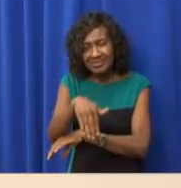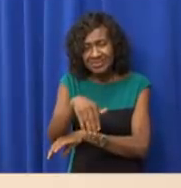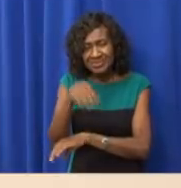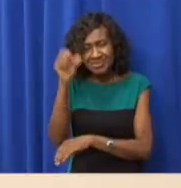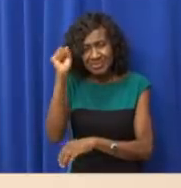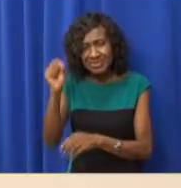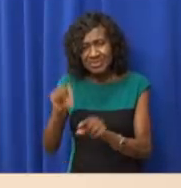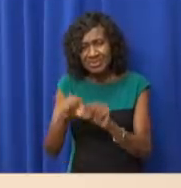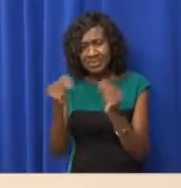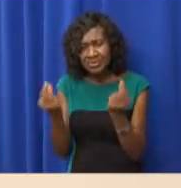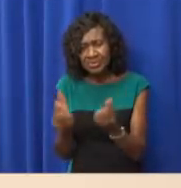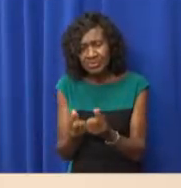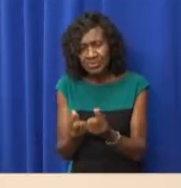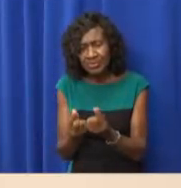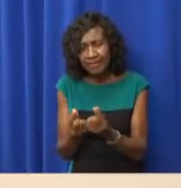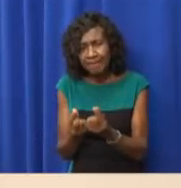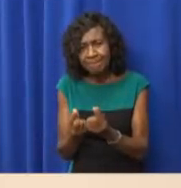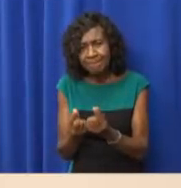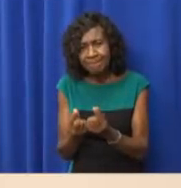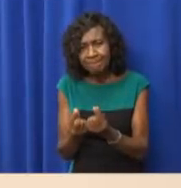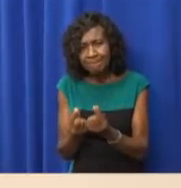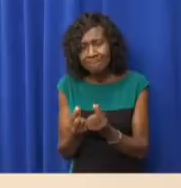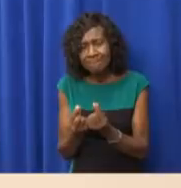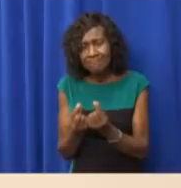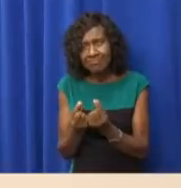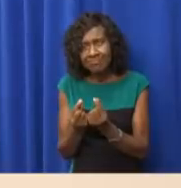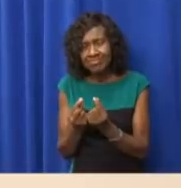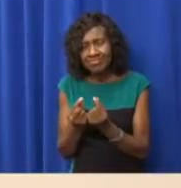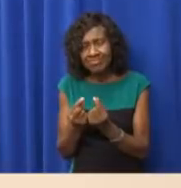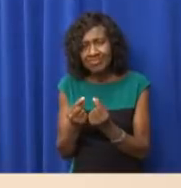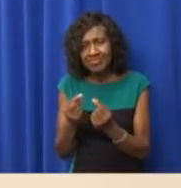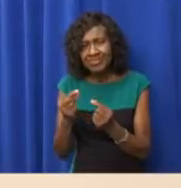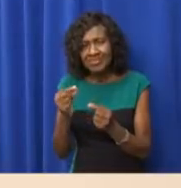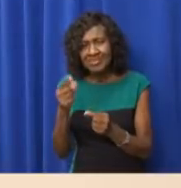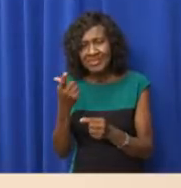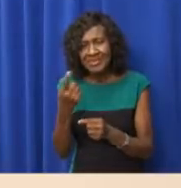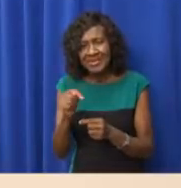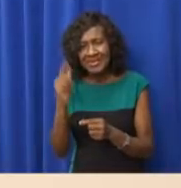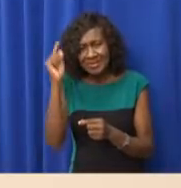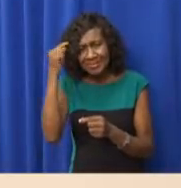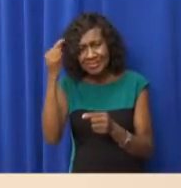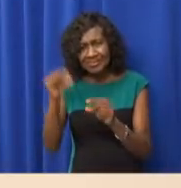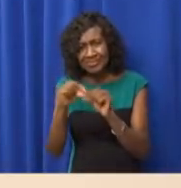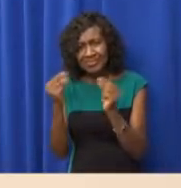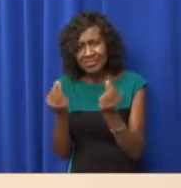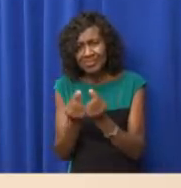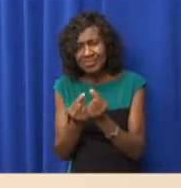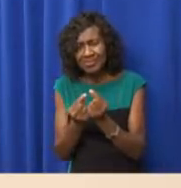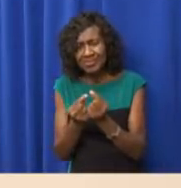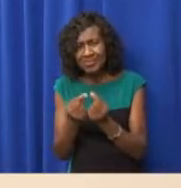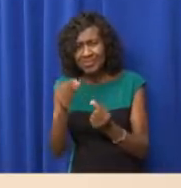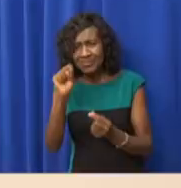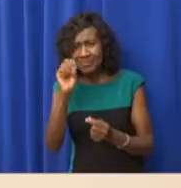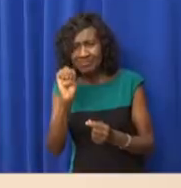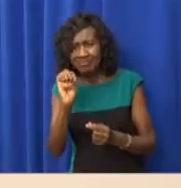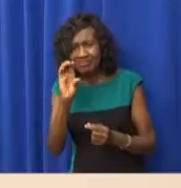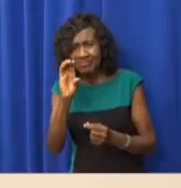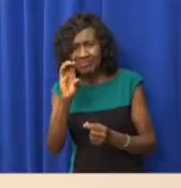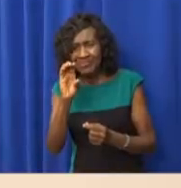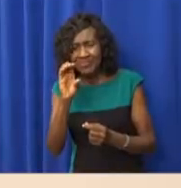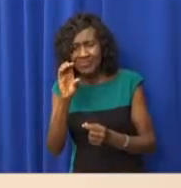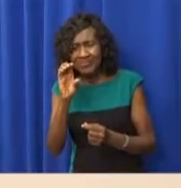which is made up of the Cabinet Secretary, the Minister for Border Control,